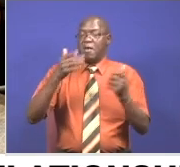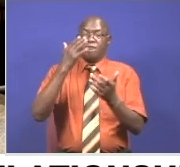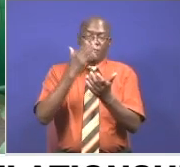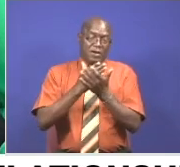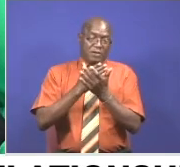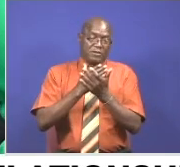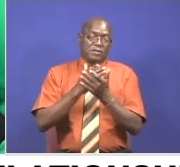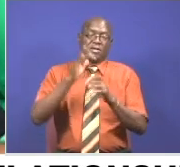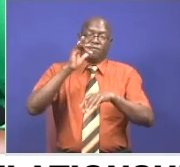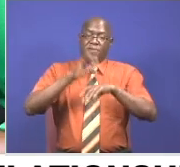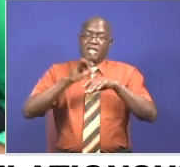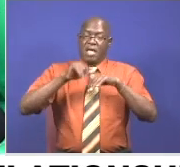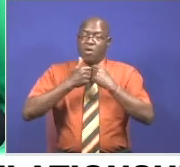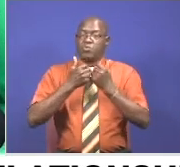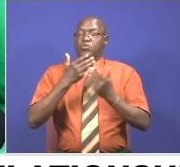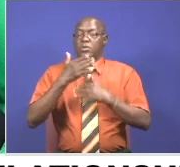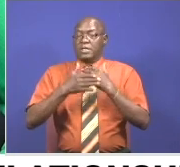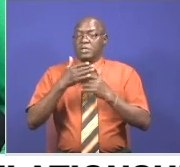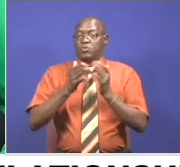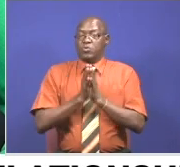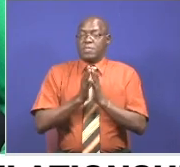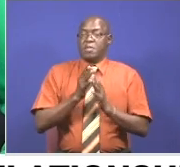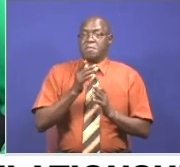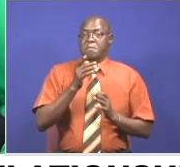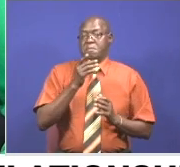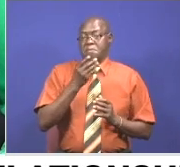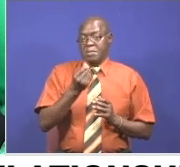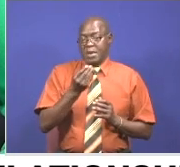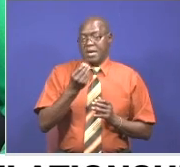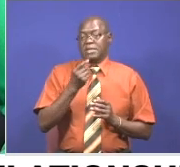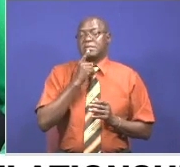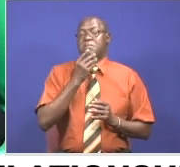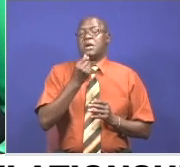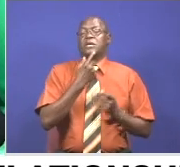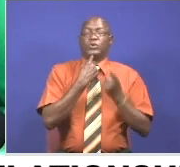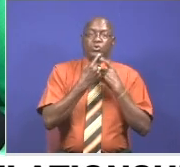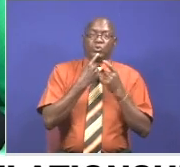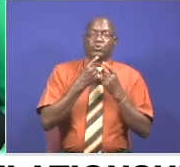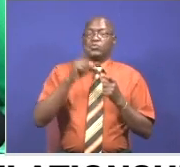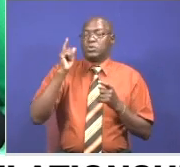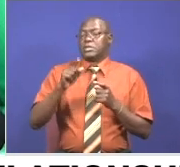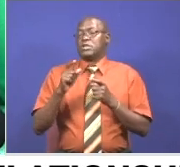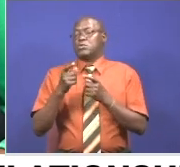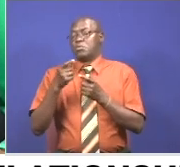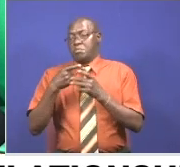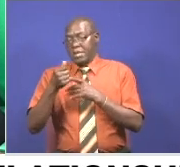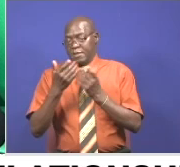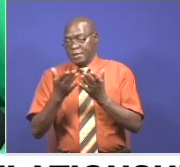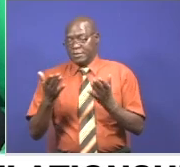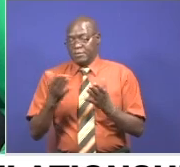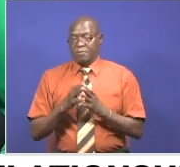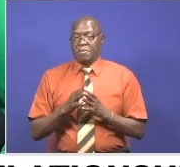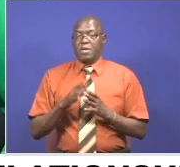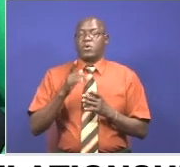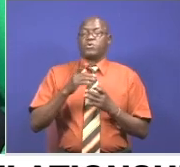with money, whenever they get money, they say money talks. And it talks and it tells them, you need to buy this. This is the latest. You know, you've even become a